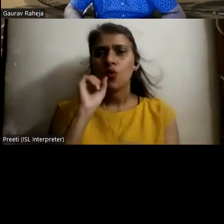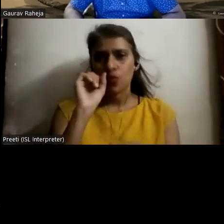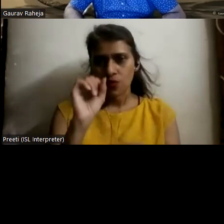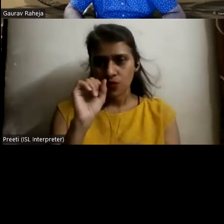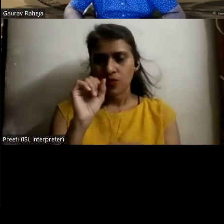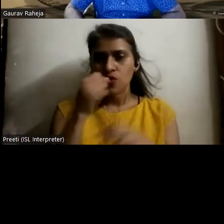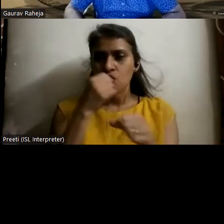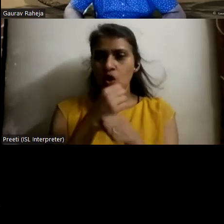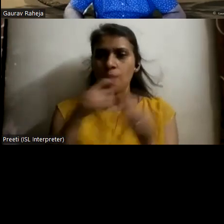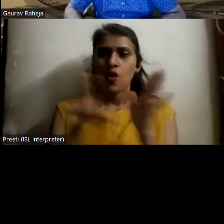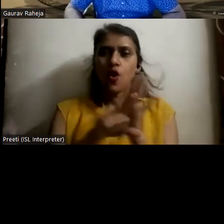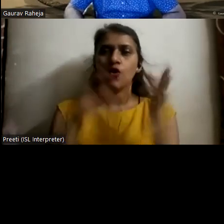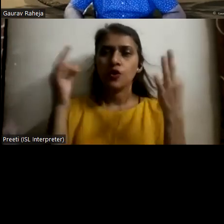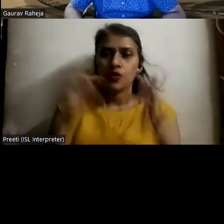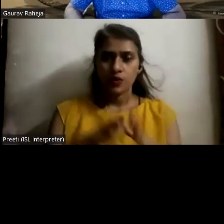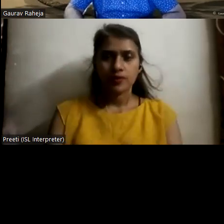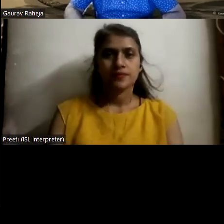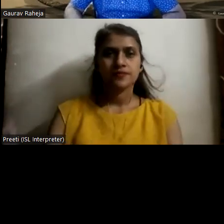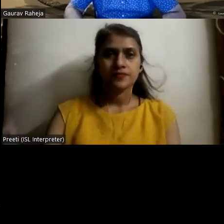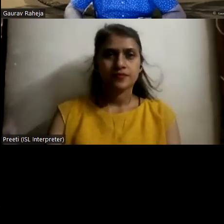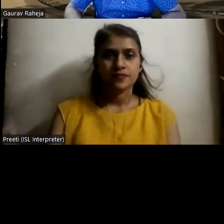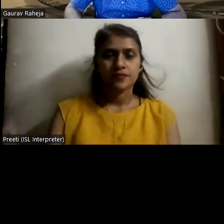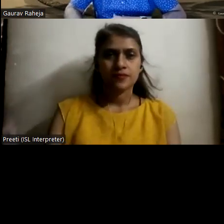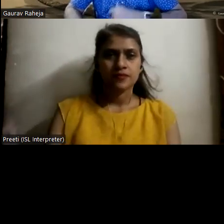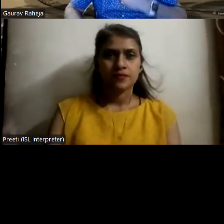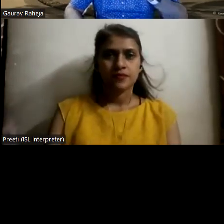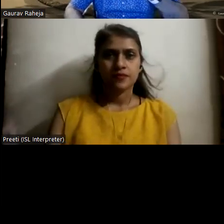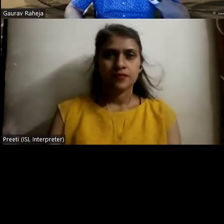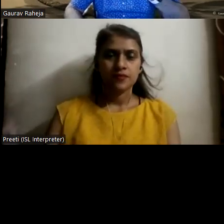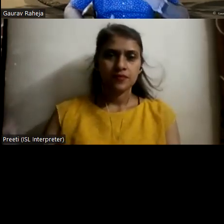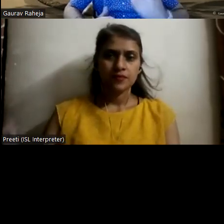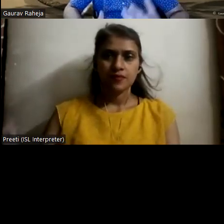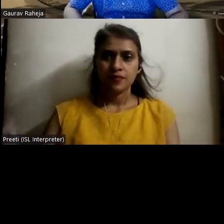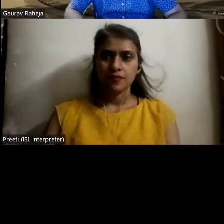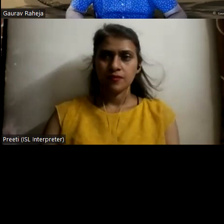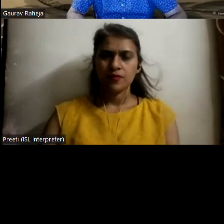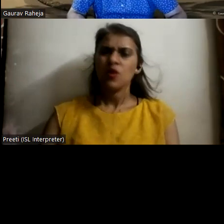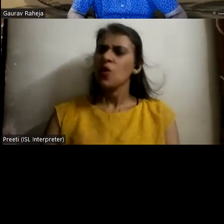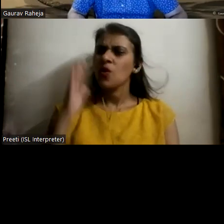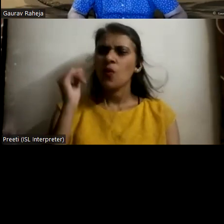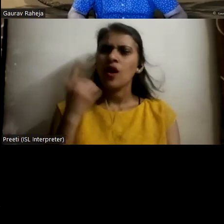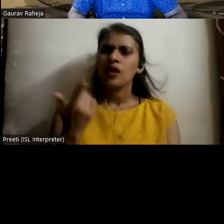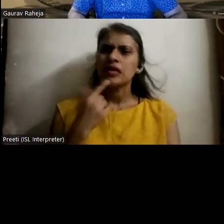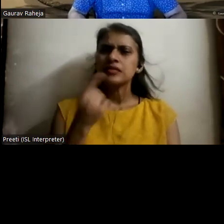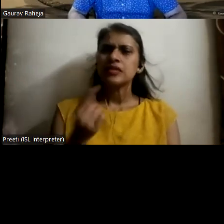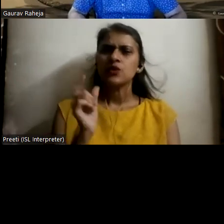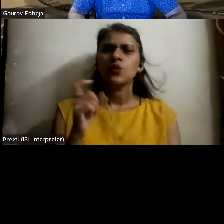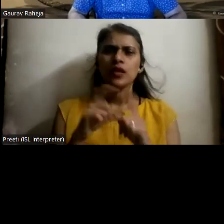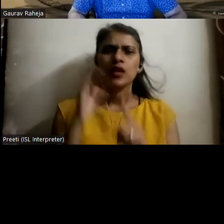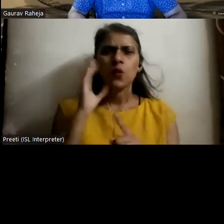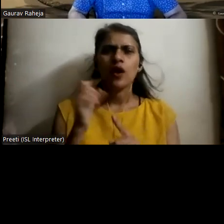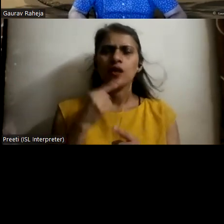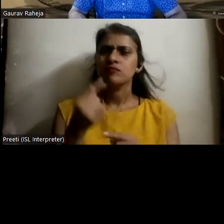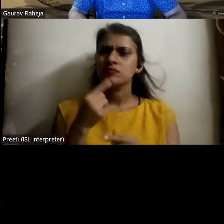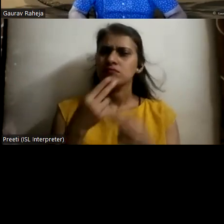their mission and vision is. Right. Now, the other side of thing is, why are we talking about universal design? We are talking